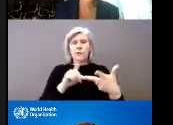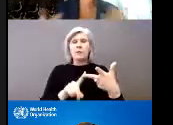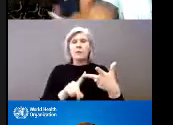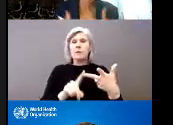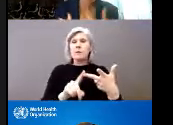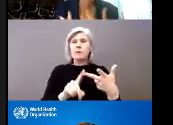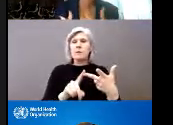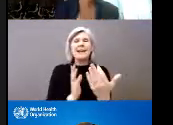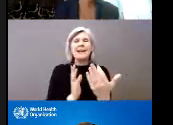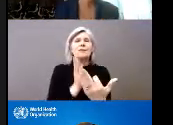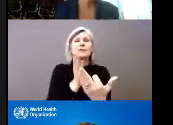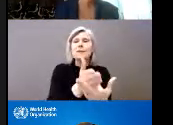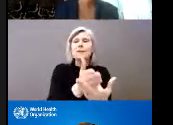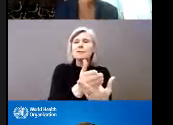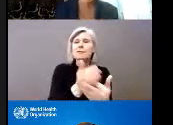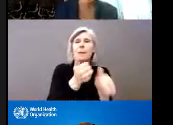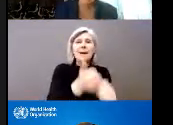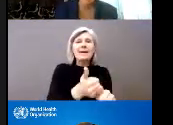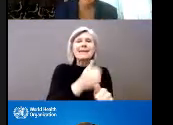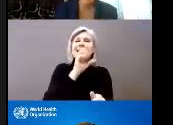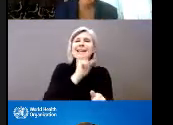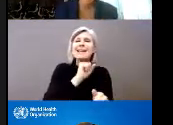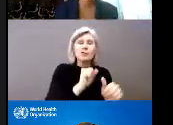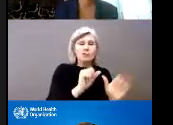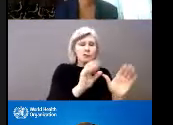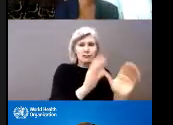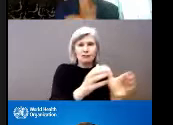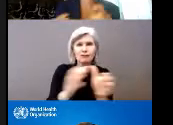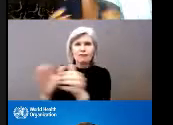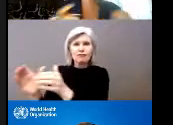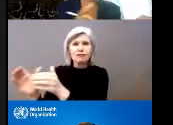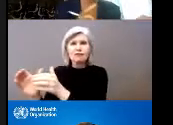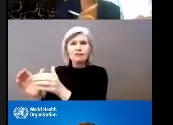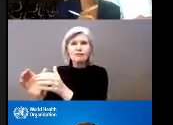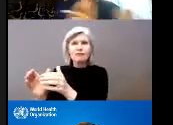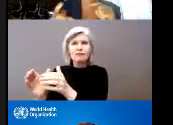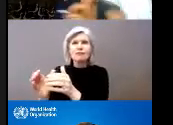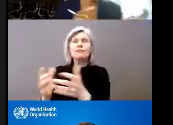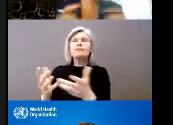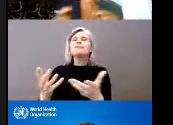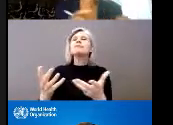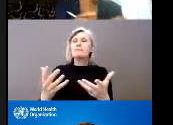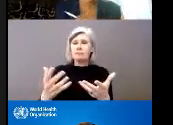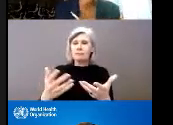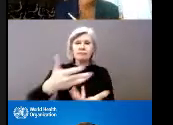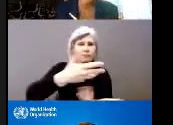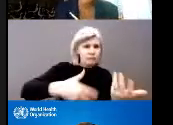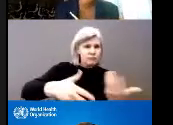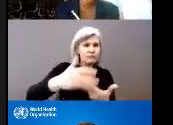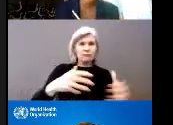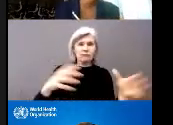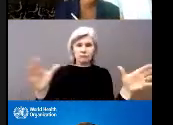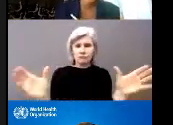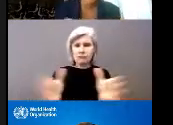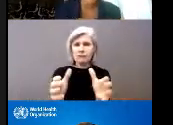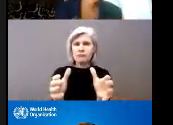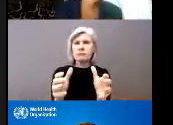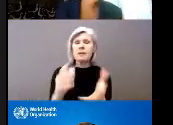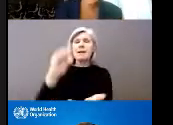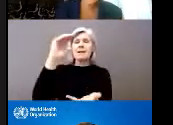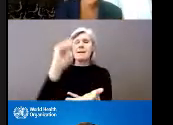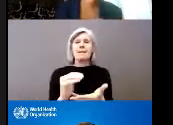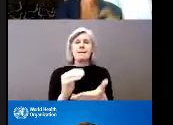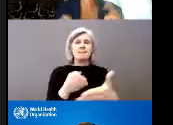which bring different generations together, can really help reduce the intergroup prejudice and